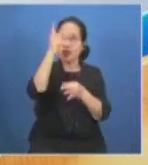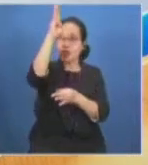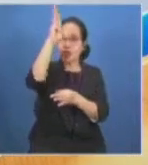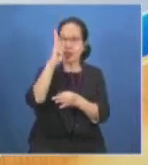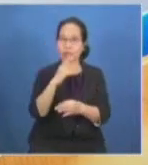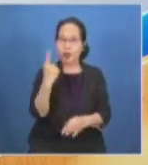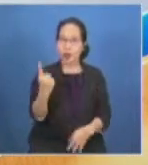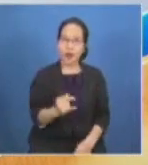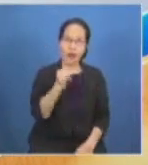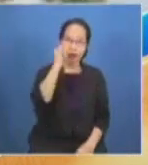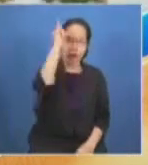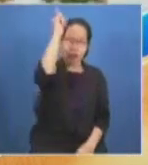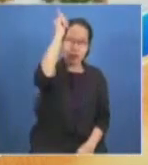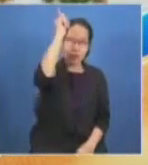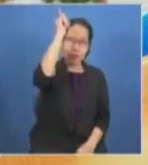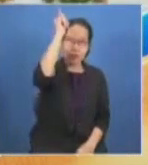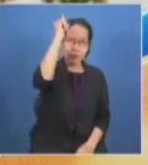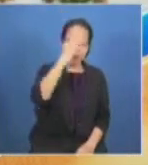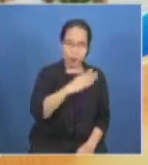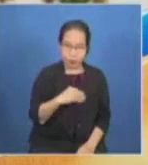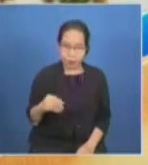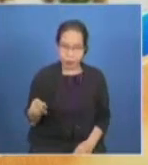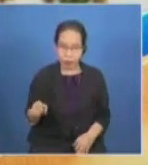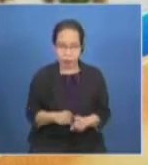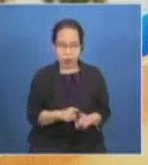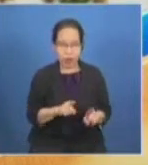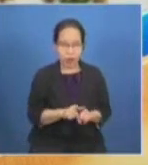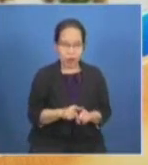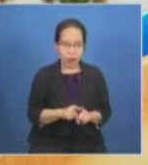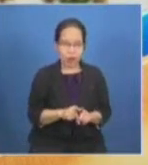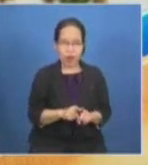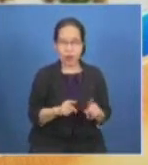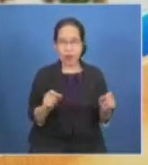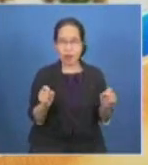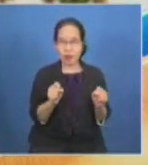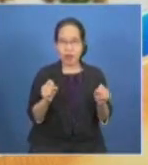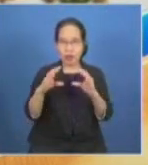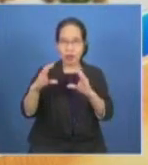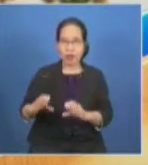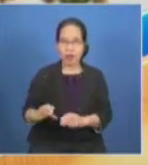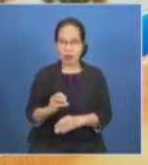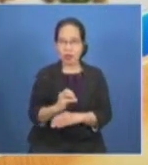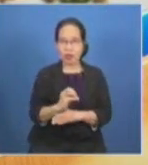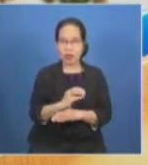To God belong all glory and honor forever. And also,